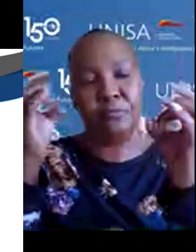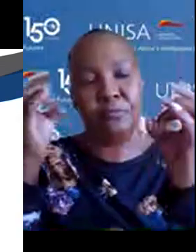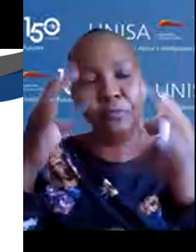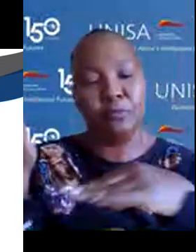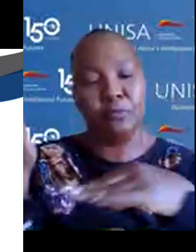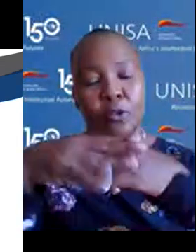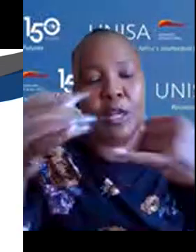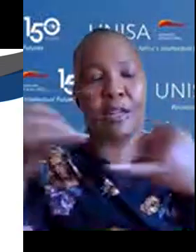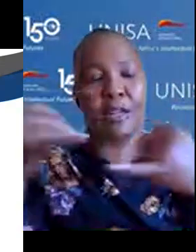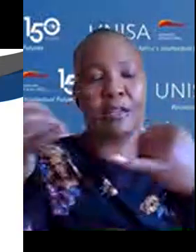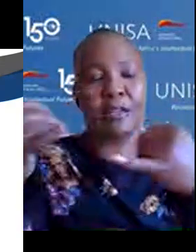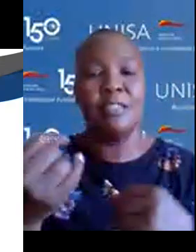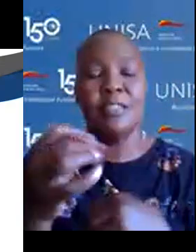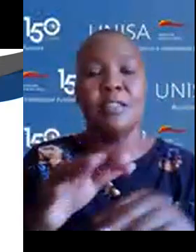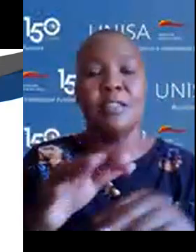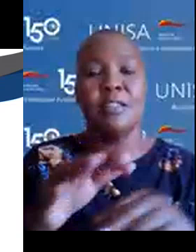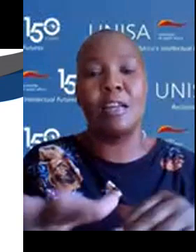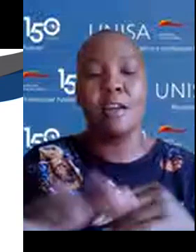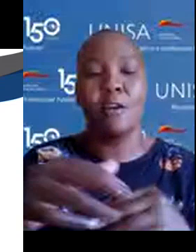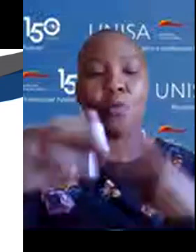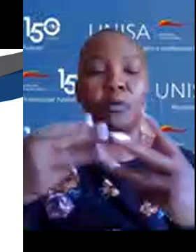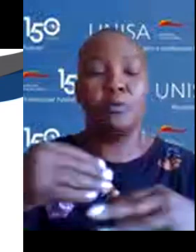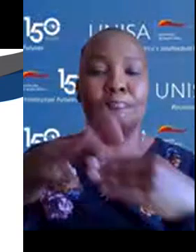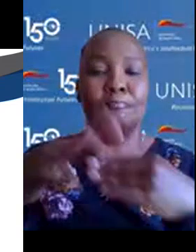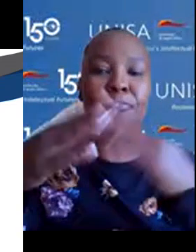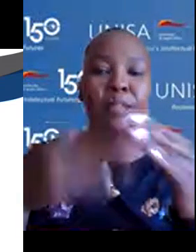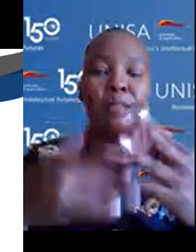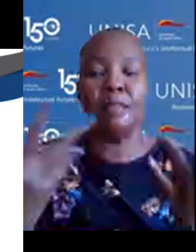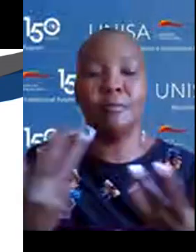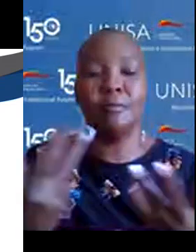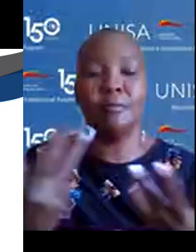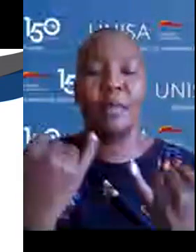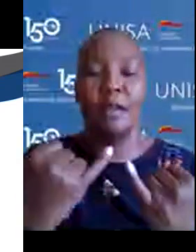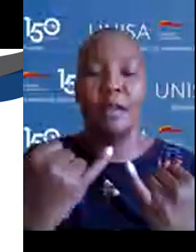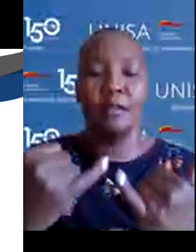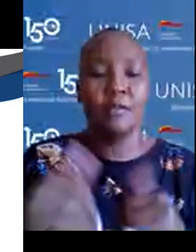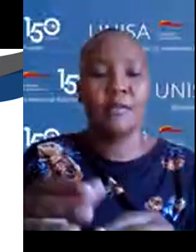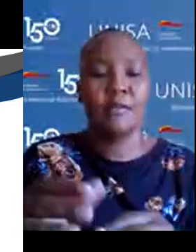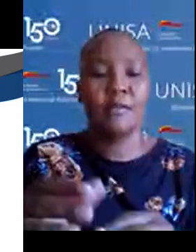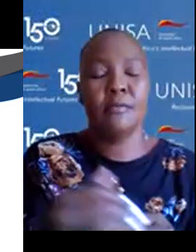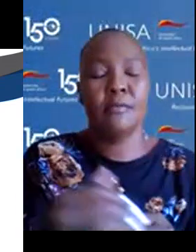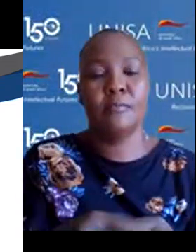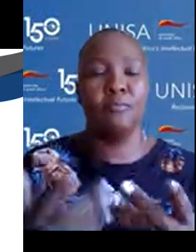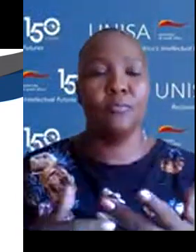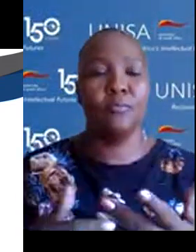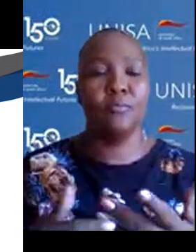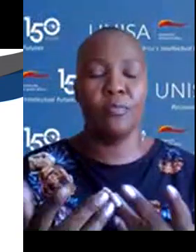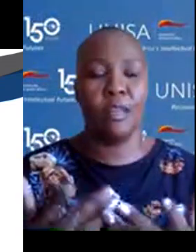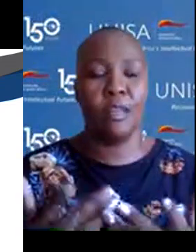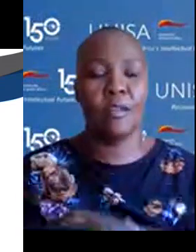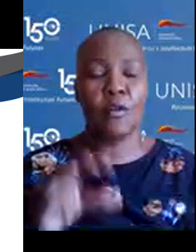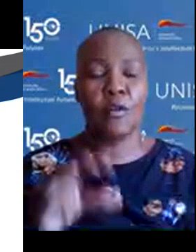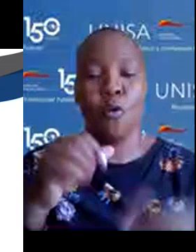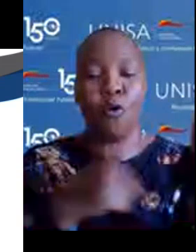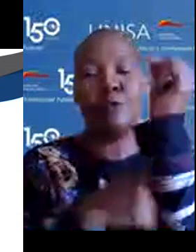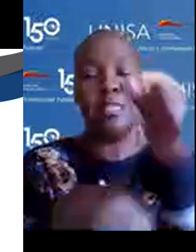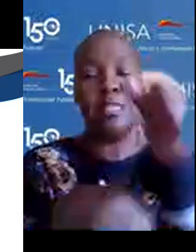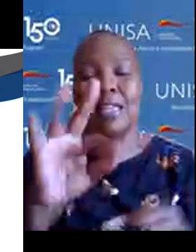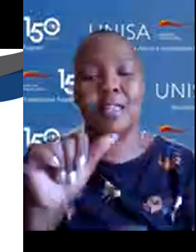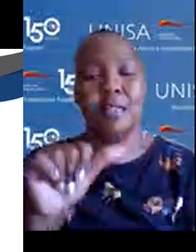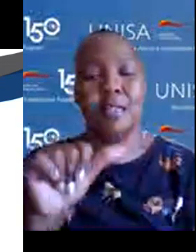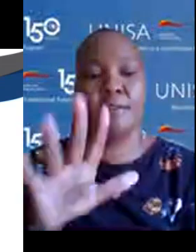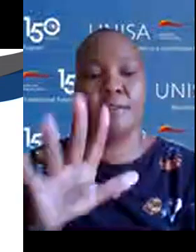set the groundwork on what we're going to be building upon. Then we're going to dive right into to Office 365, introduce you